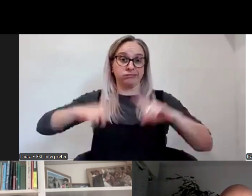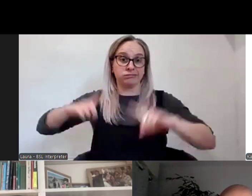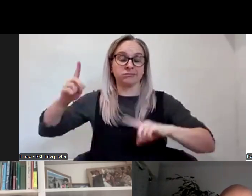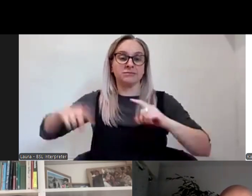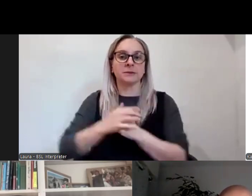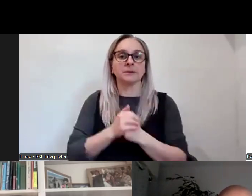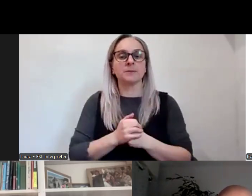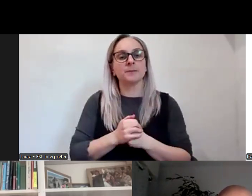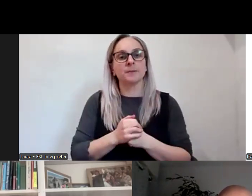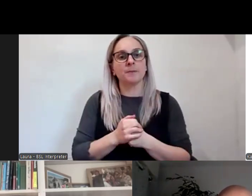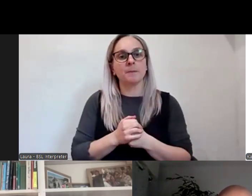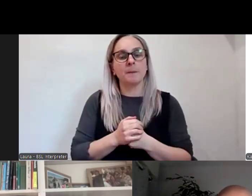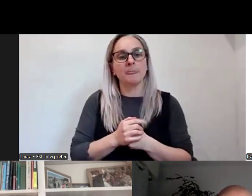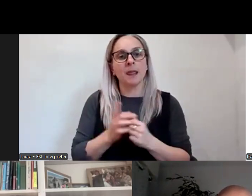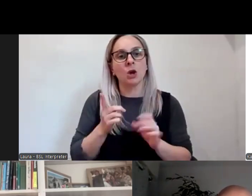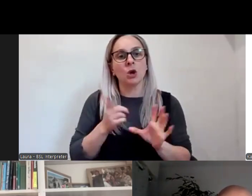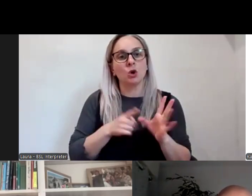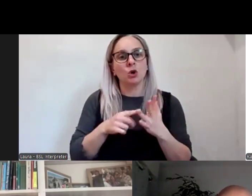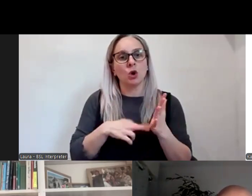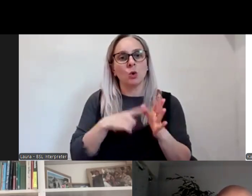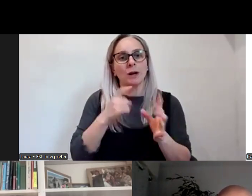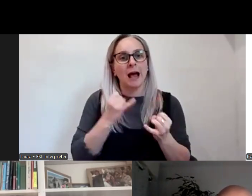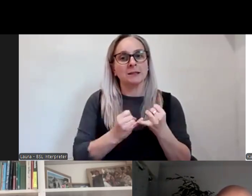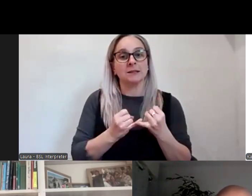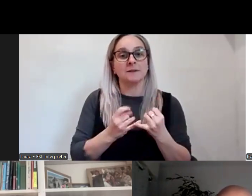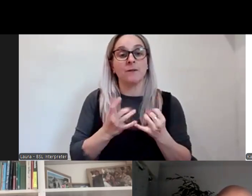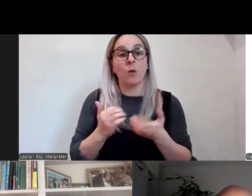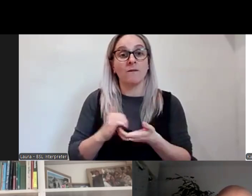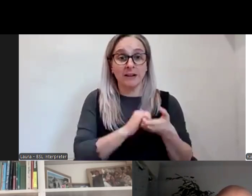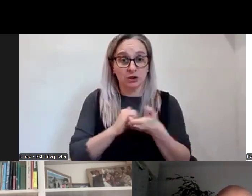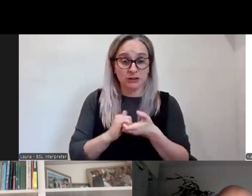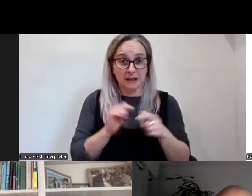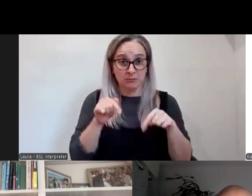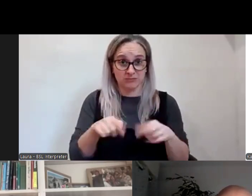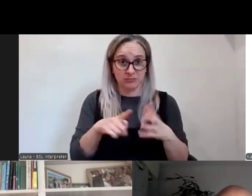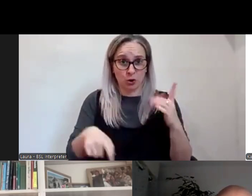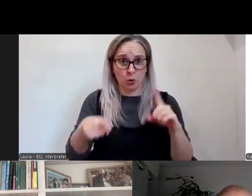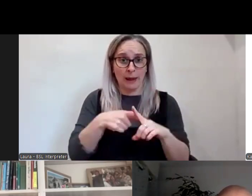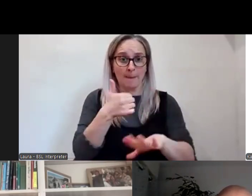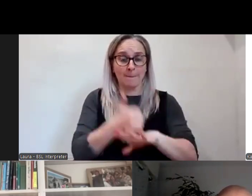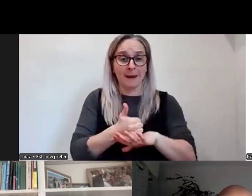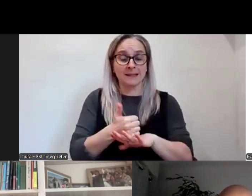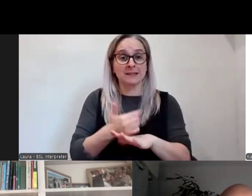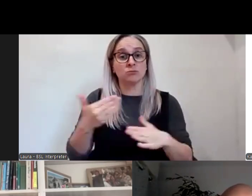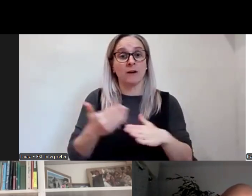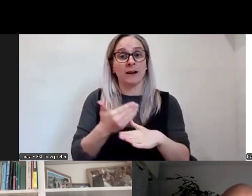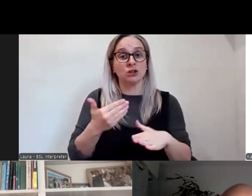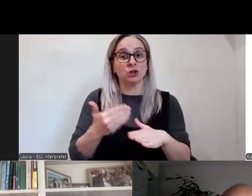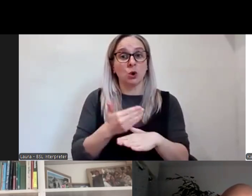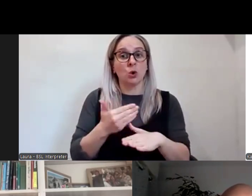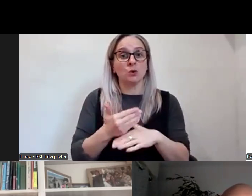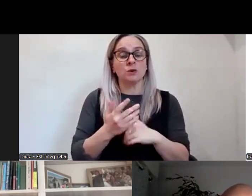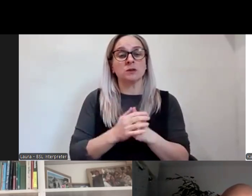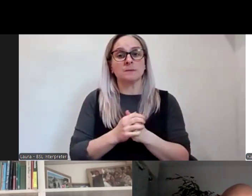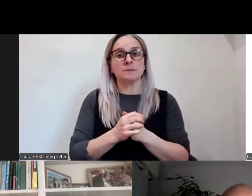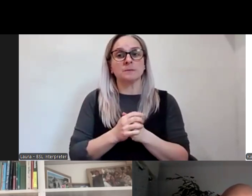Yona's asked, are the fellowships only for UK-based professionals? I'm working in Europe in the field of cultural policy, and I'm trying to figure out